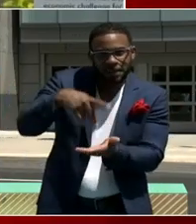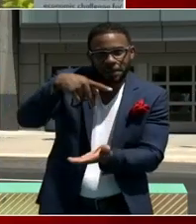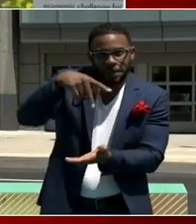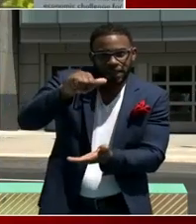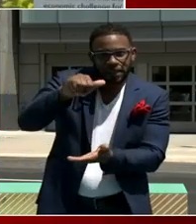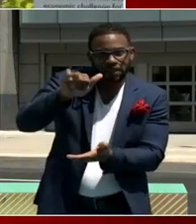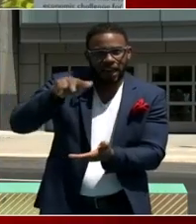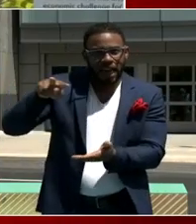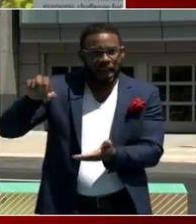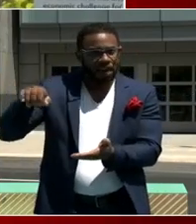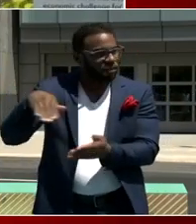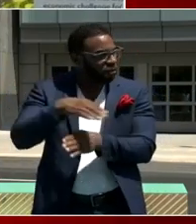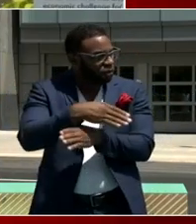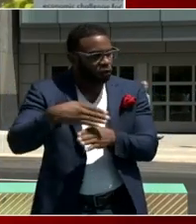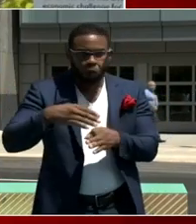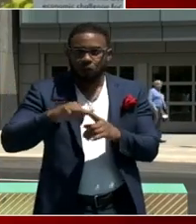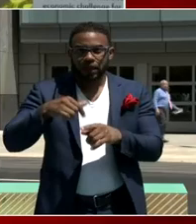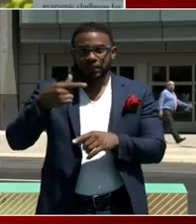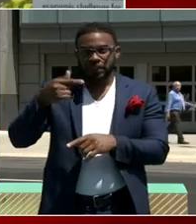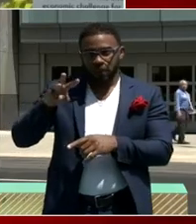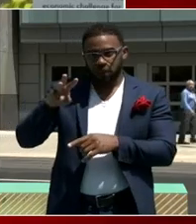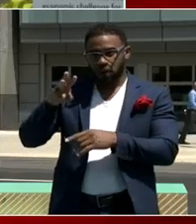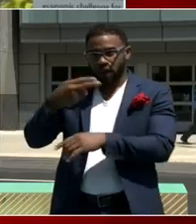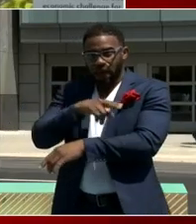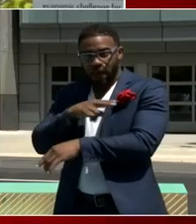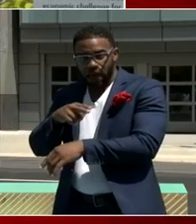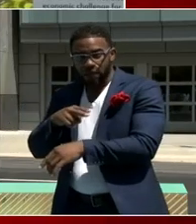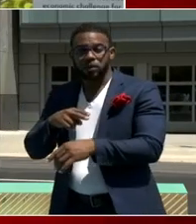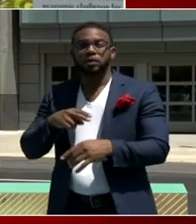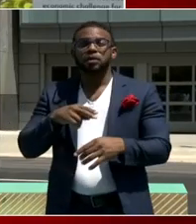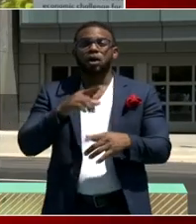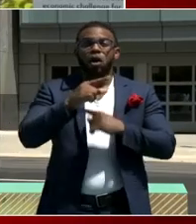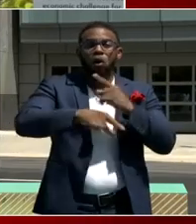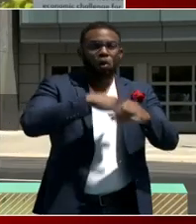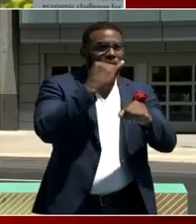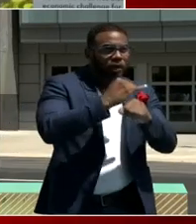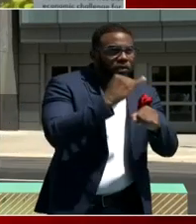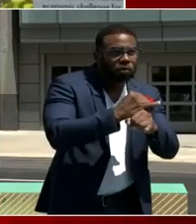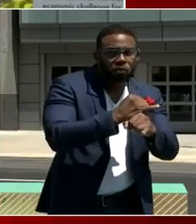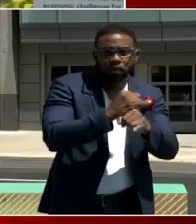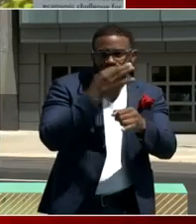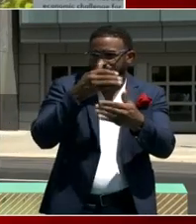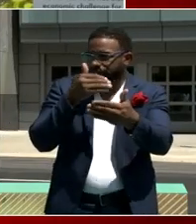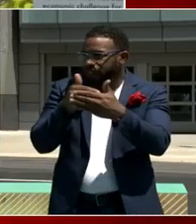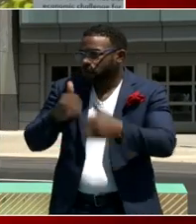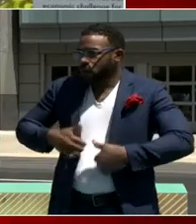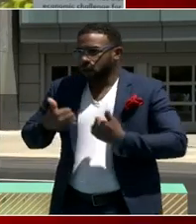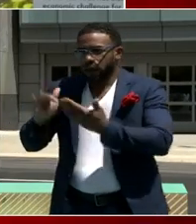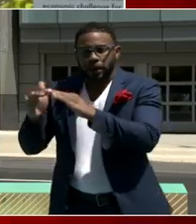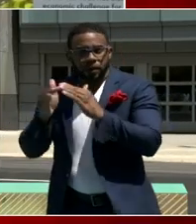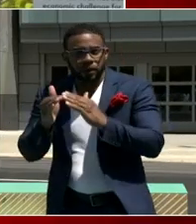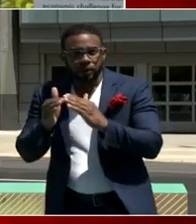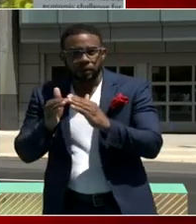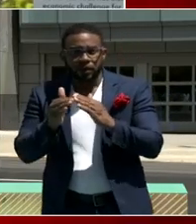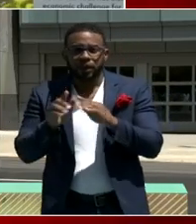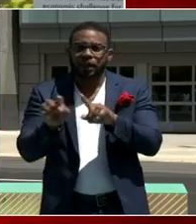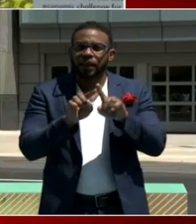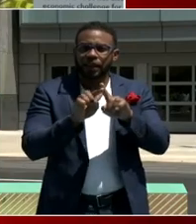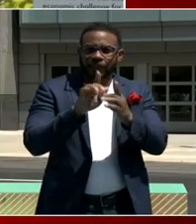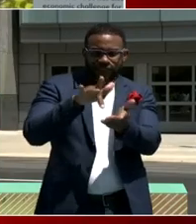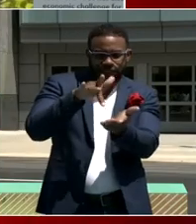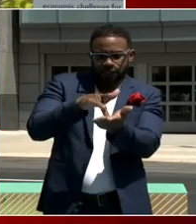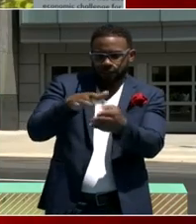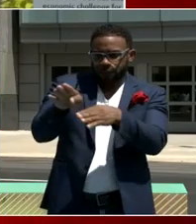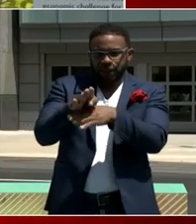Pennsylvania Avenue, where GW, global institutions, nearby residential neighborhoods, and the